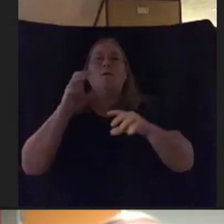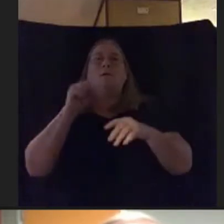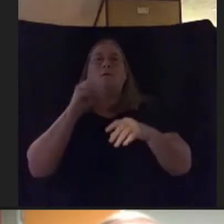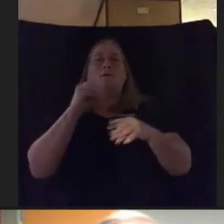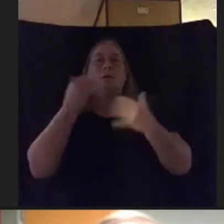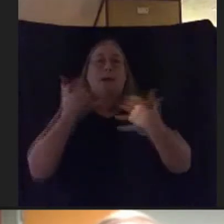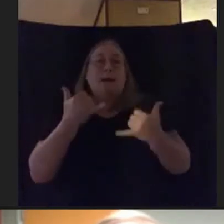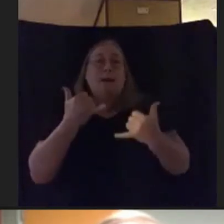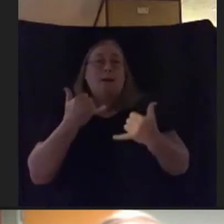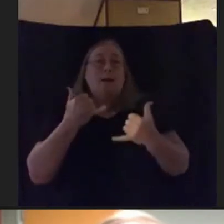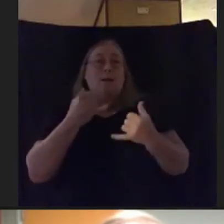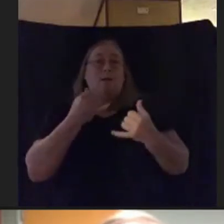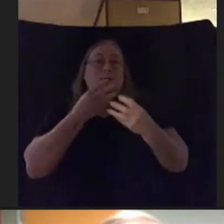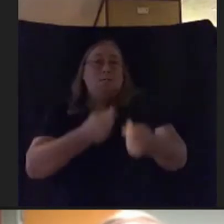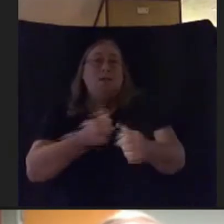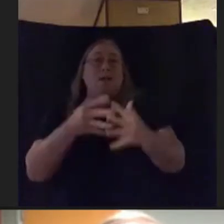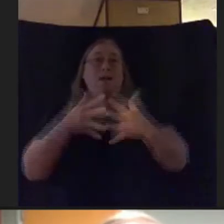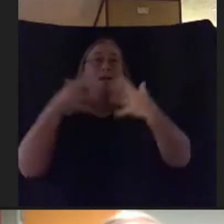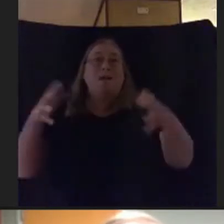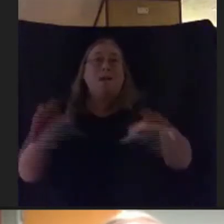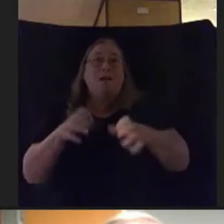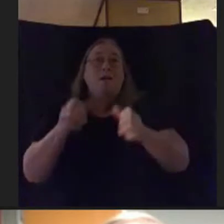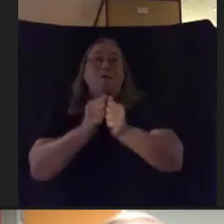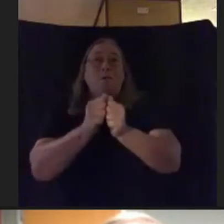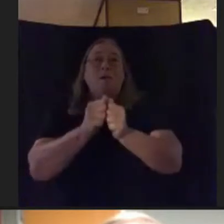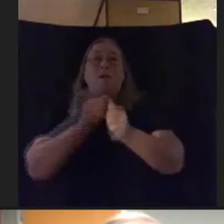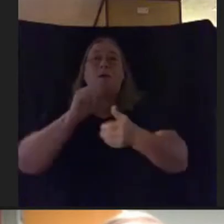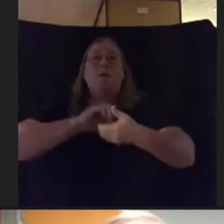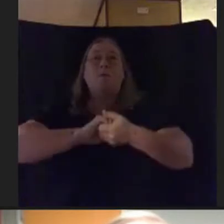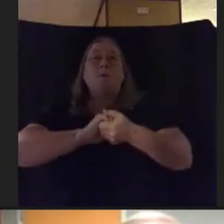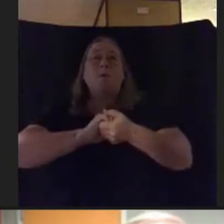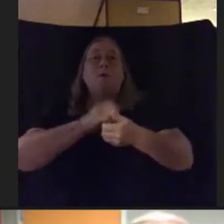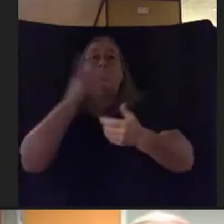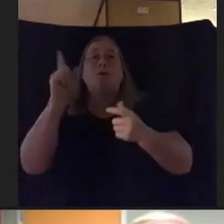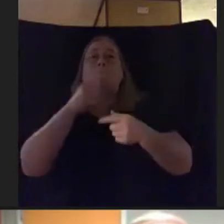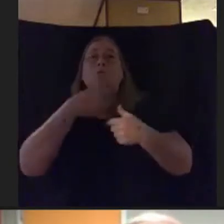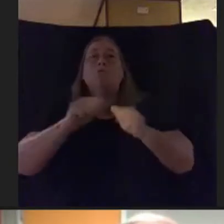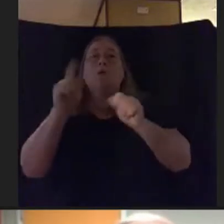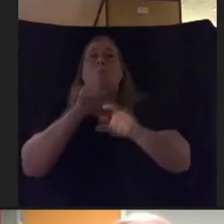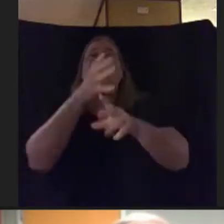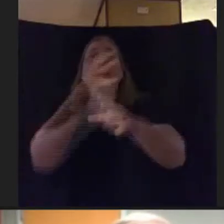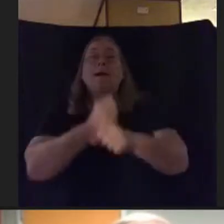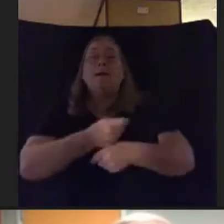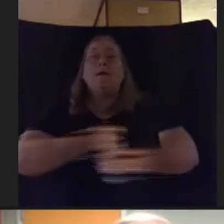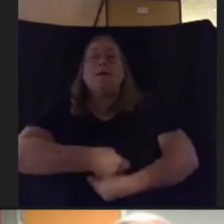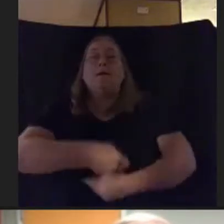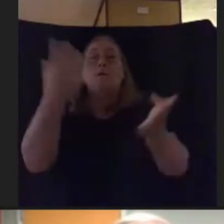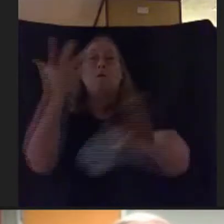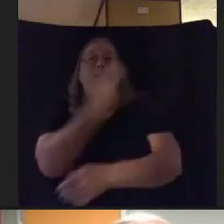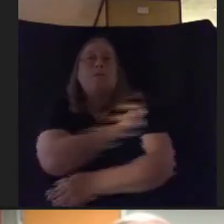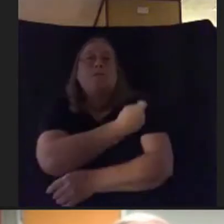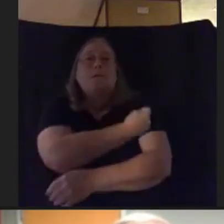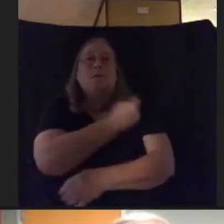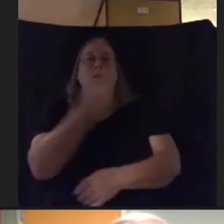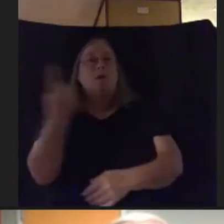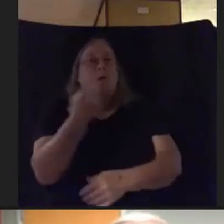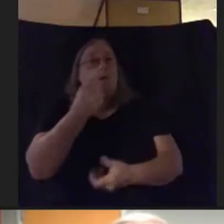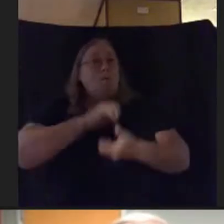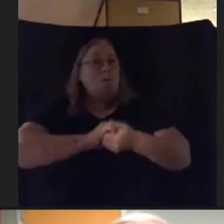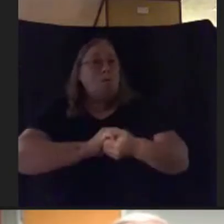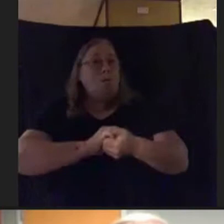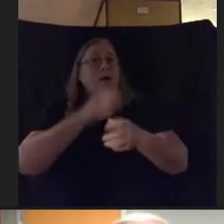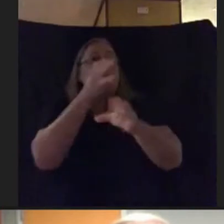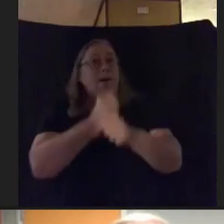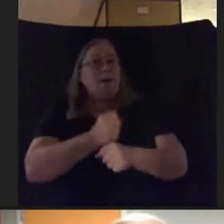lot of activity working with partners and identifying locations where we can get that vaccine out, not only to partners who can meet the need because that's their